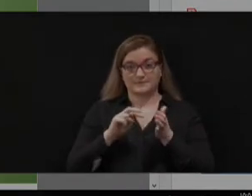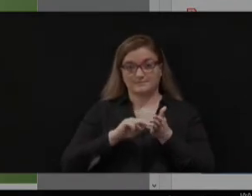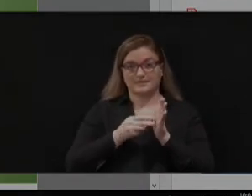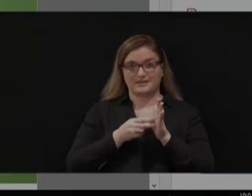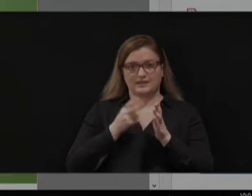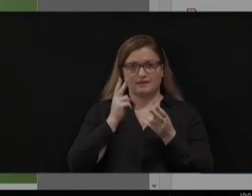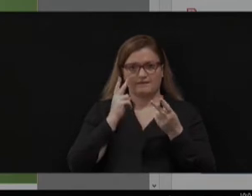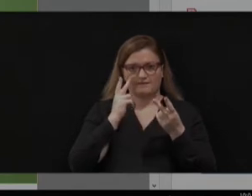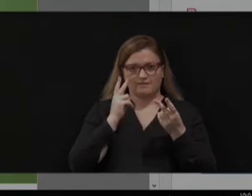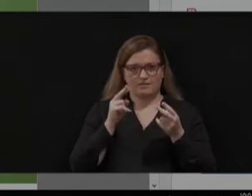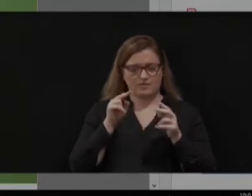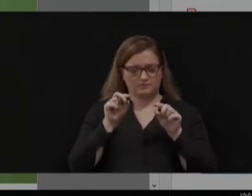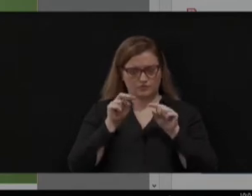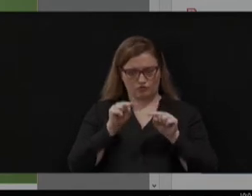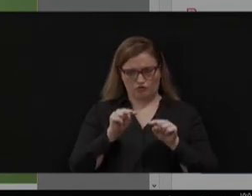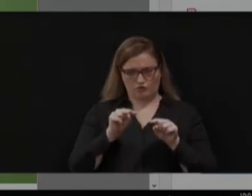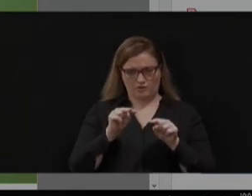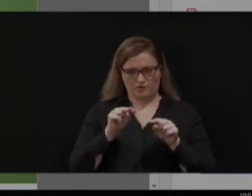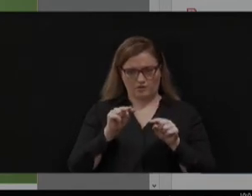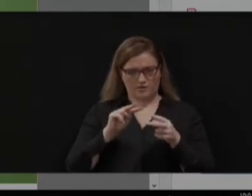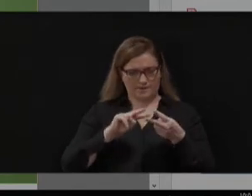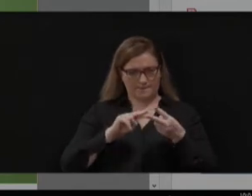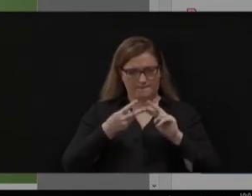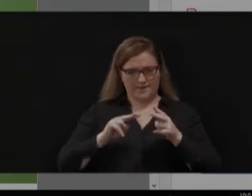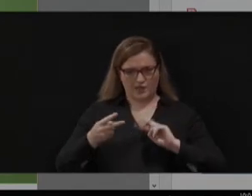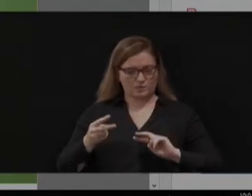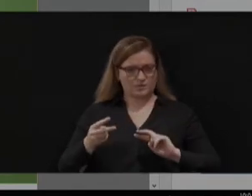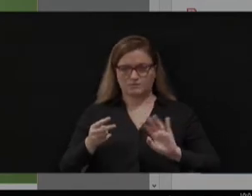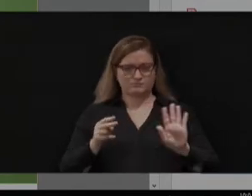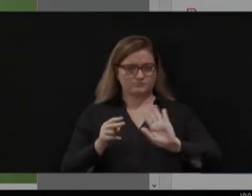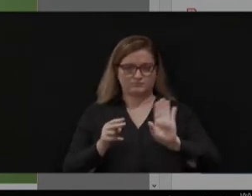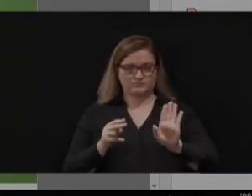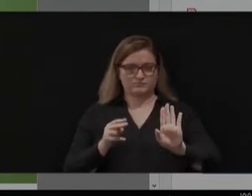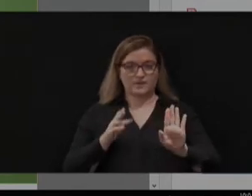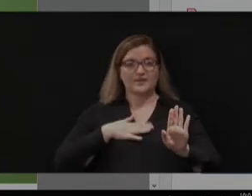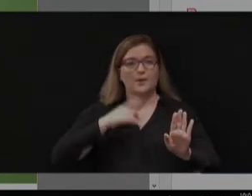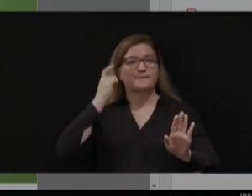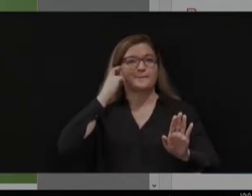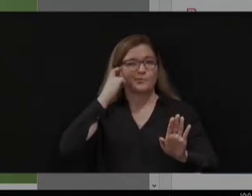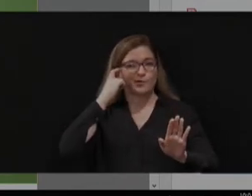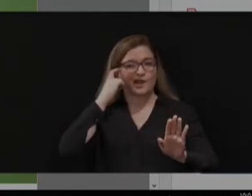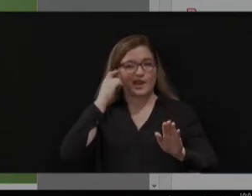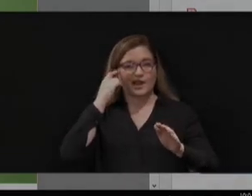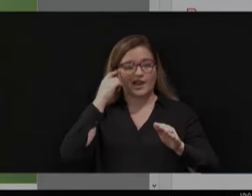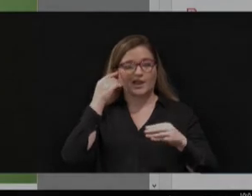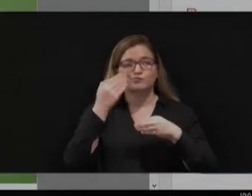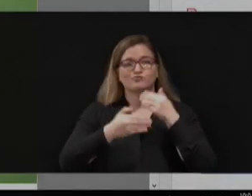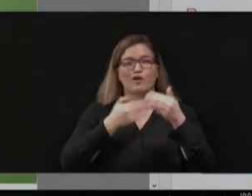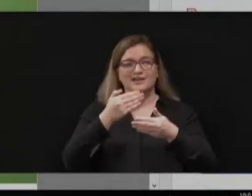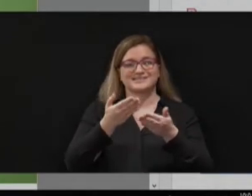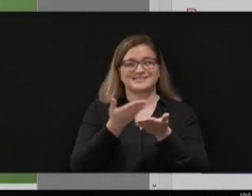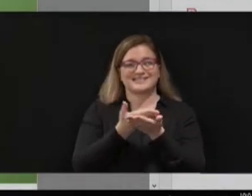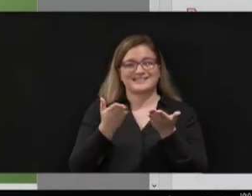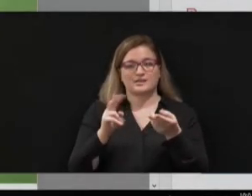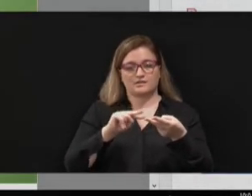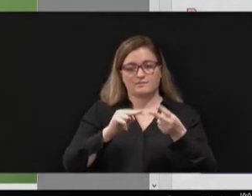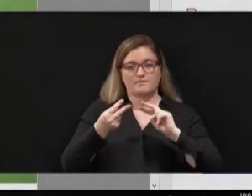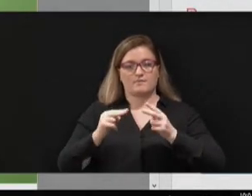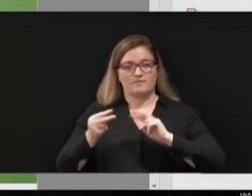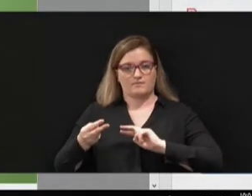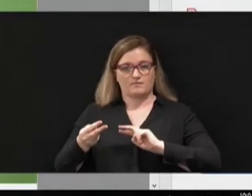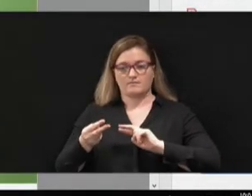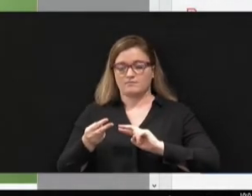see things backwards. Their brain processes things backwards, but their eyes work fine. Their eyes are not flipping things on